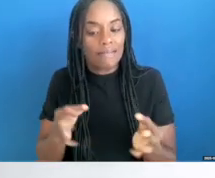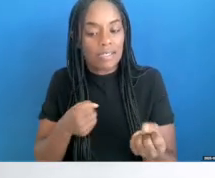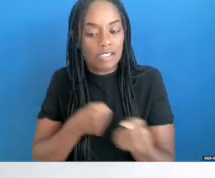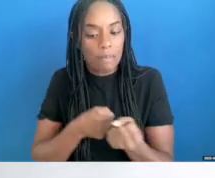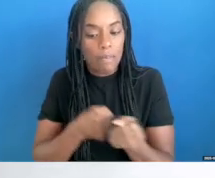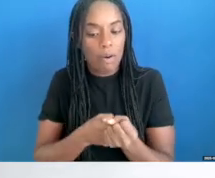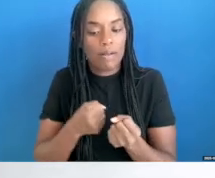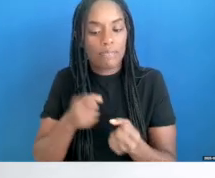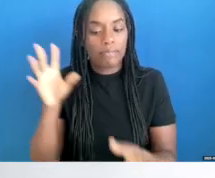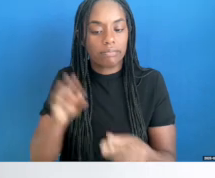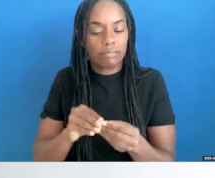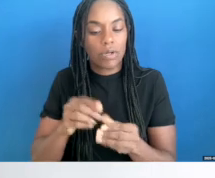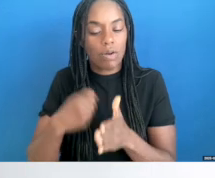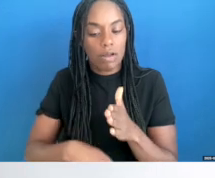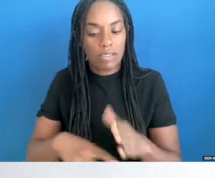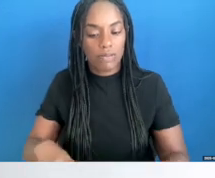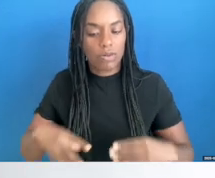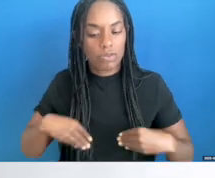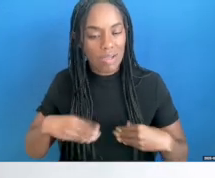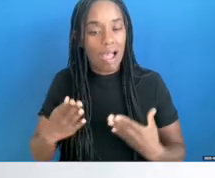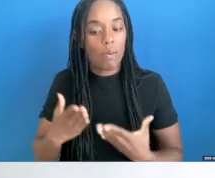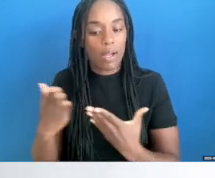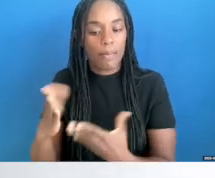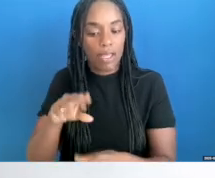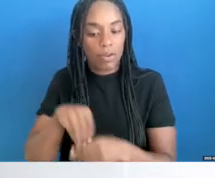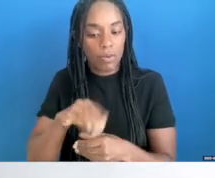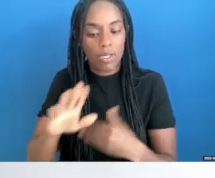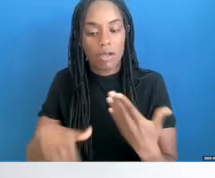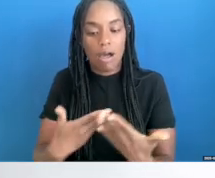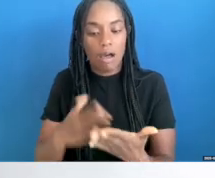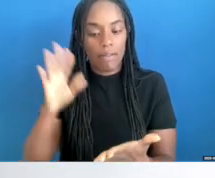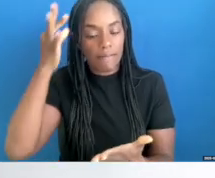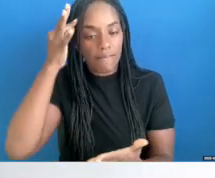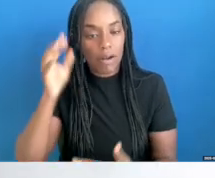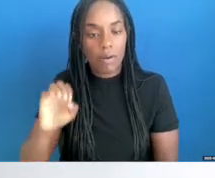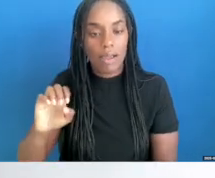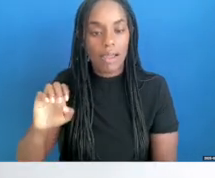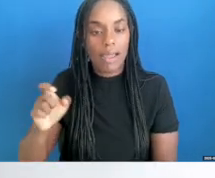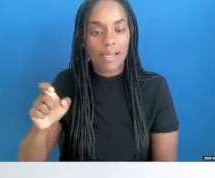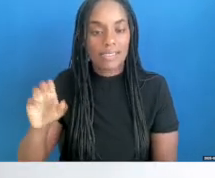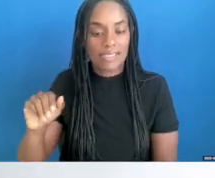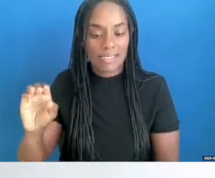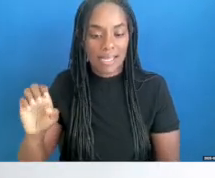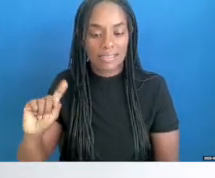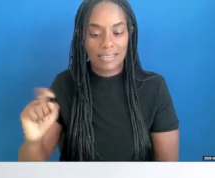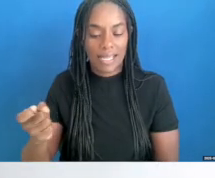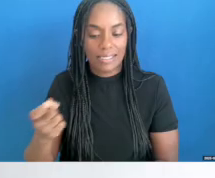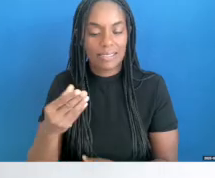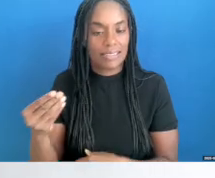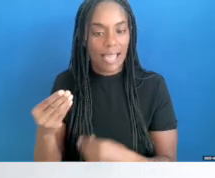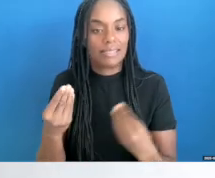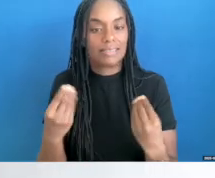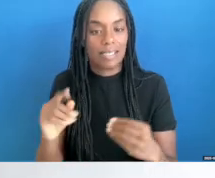would recommend including in that all of the federal excise taxes and sales taxes that are included at the time